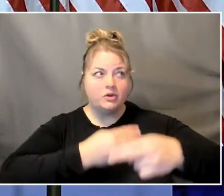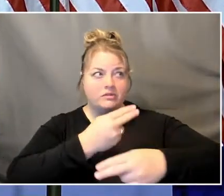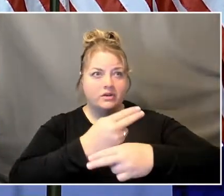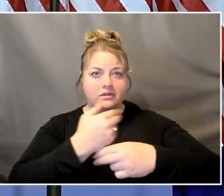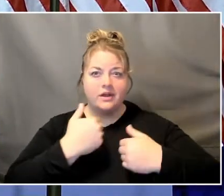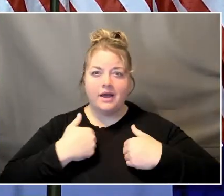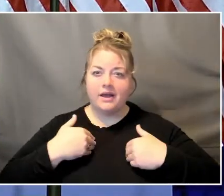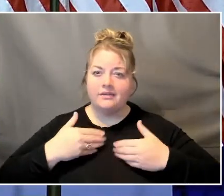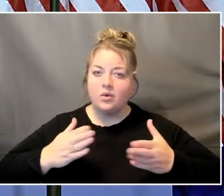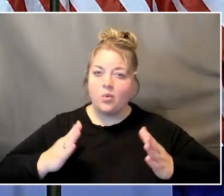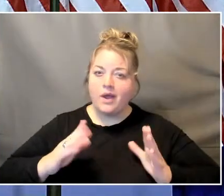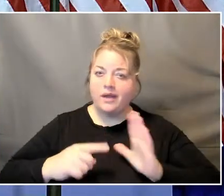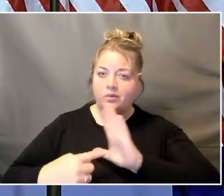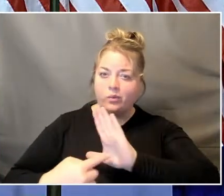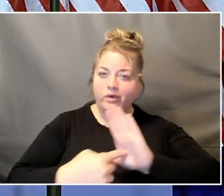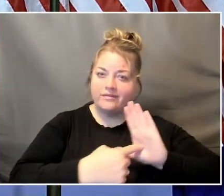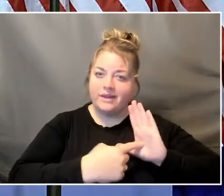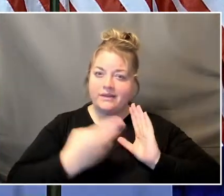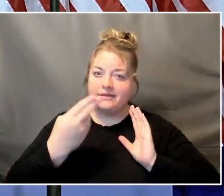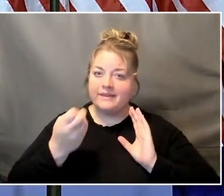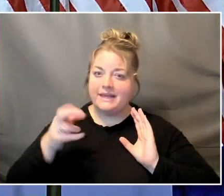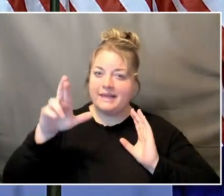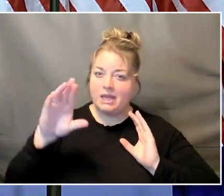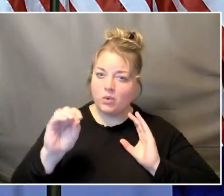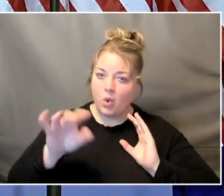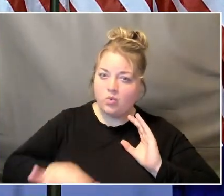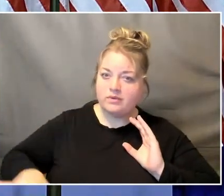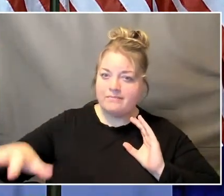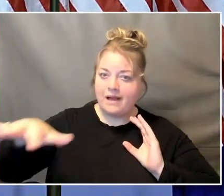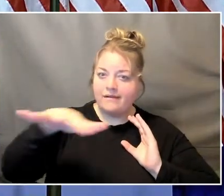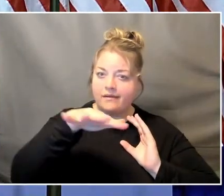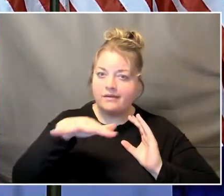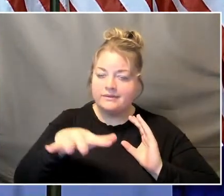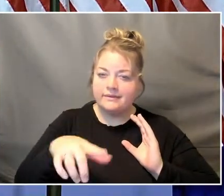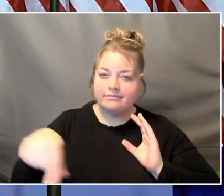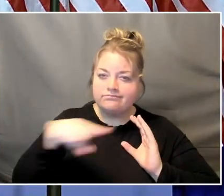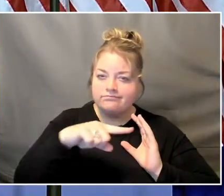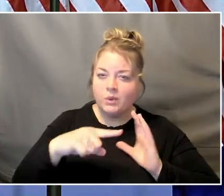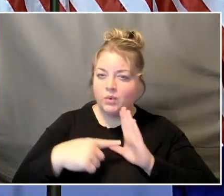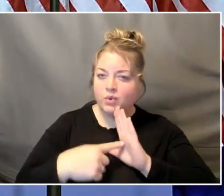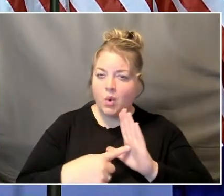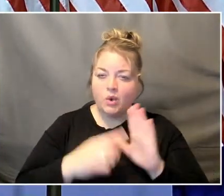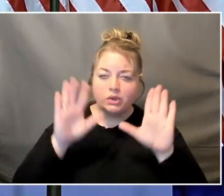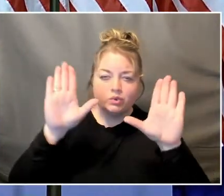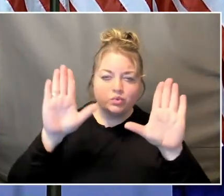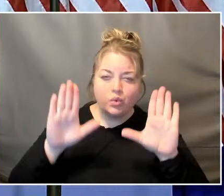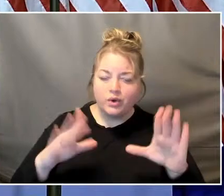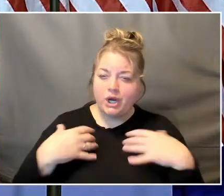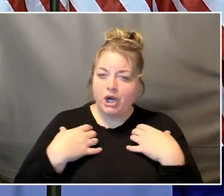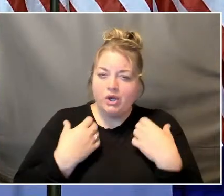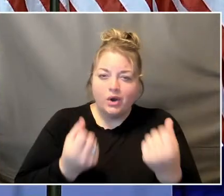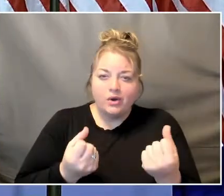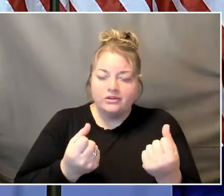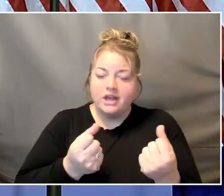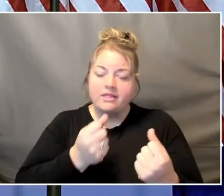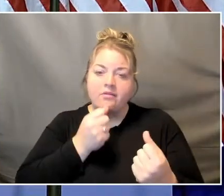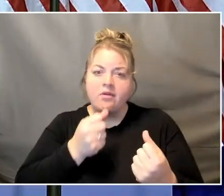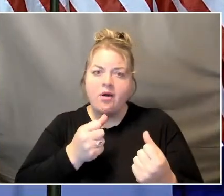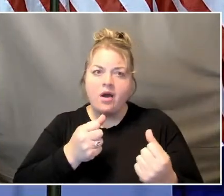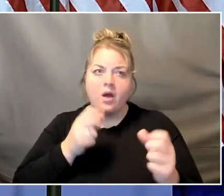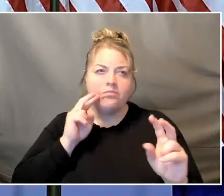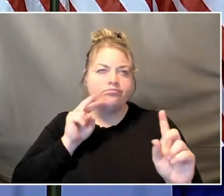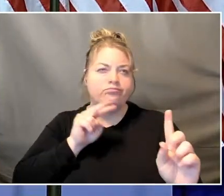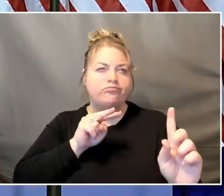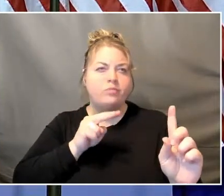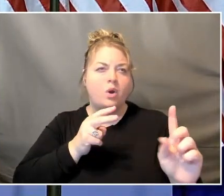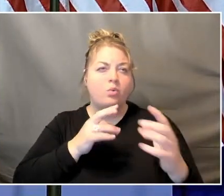heroes among us who show extraordinary courage, not looking for any award or reward,